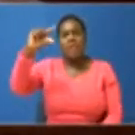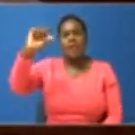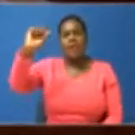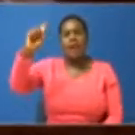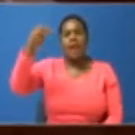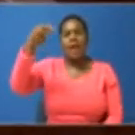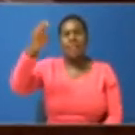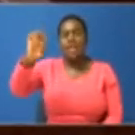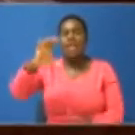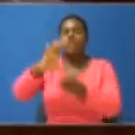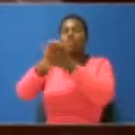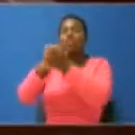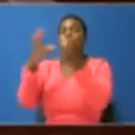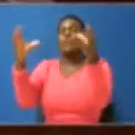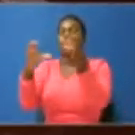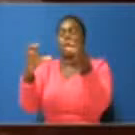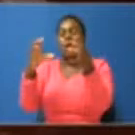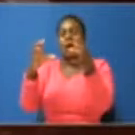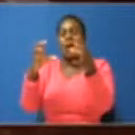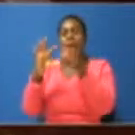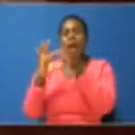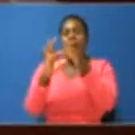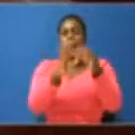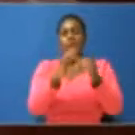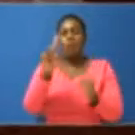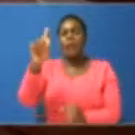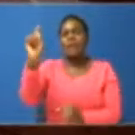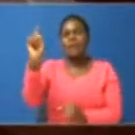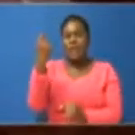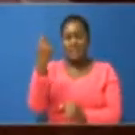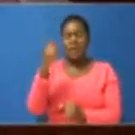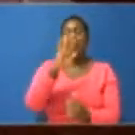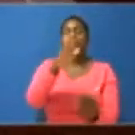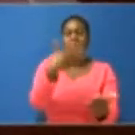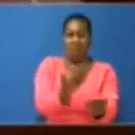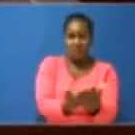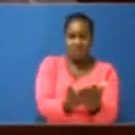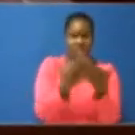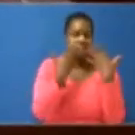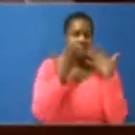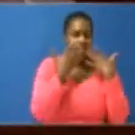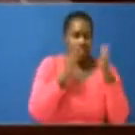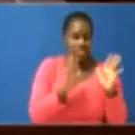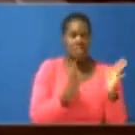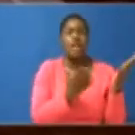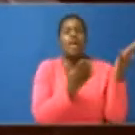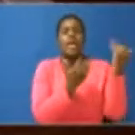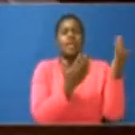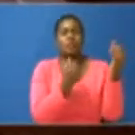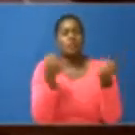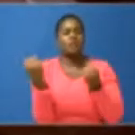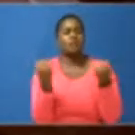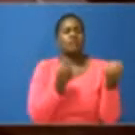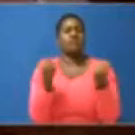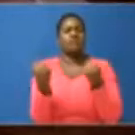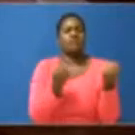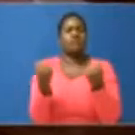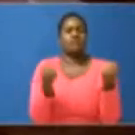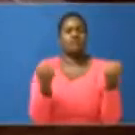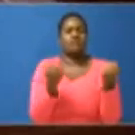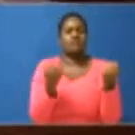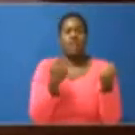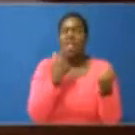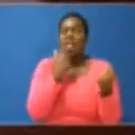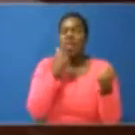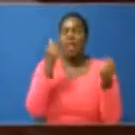jubilee party and the azimiya one kenya alliance is already here he is expected to drive into this red